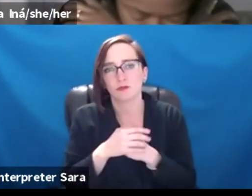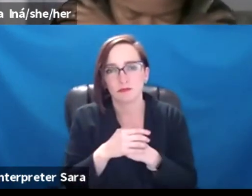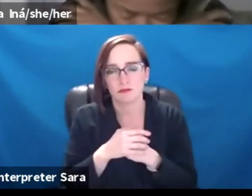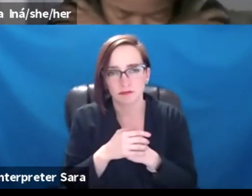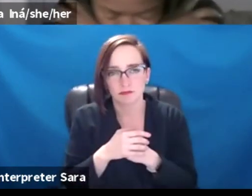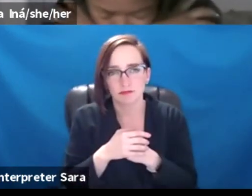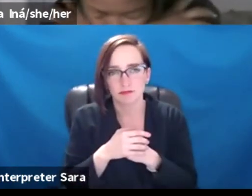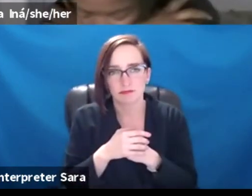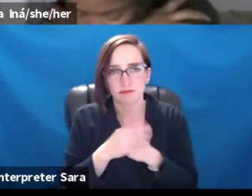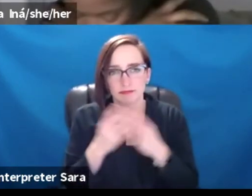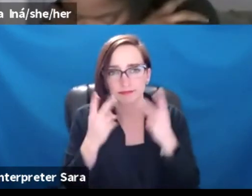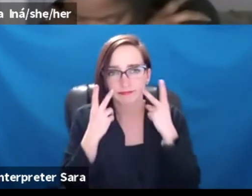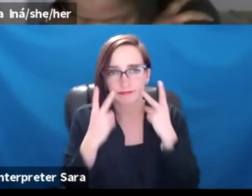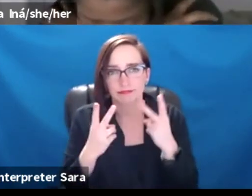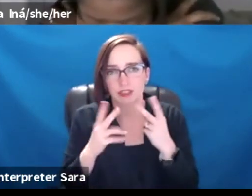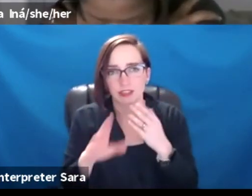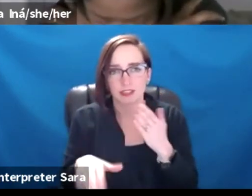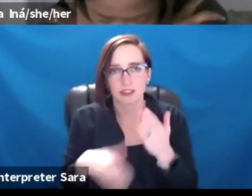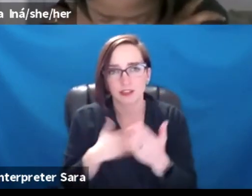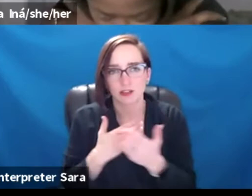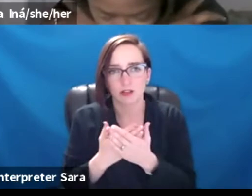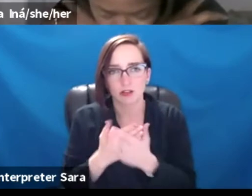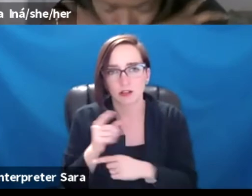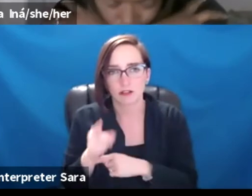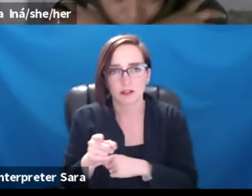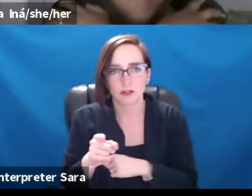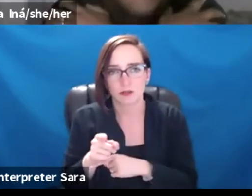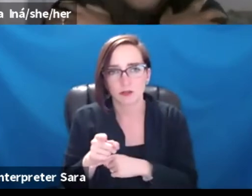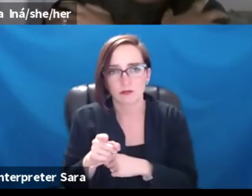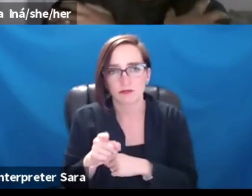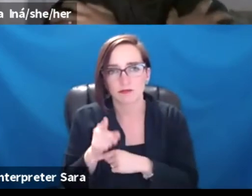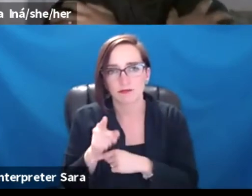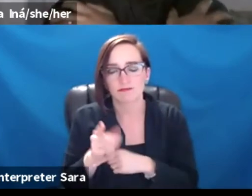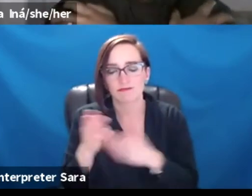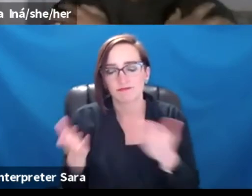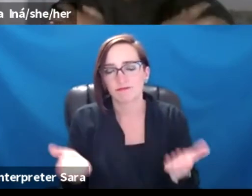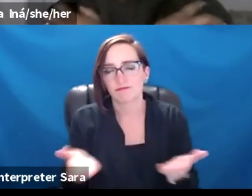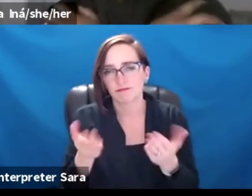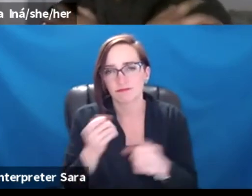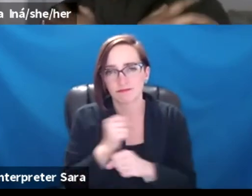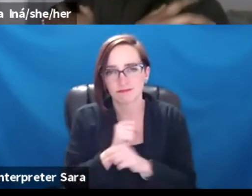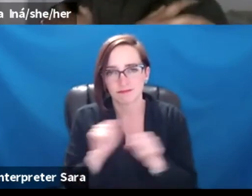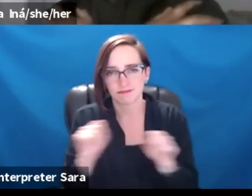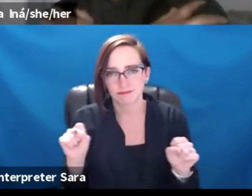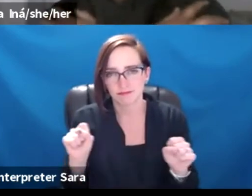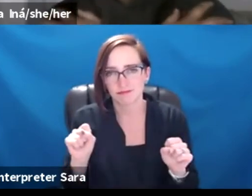I see all of you. You are safe here.